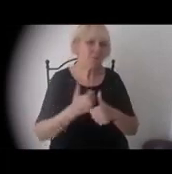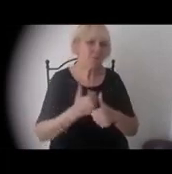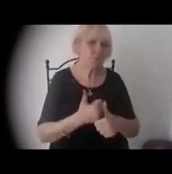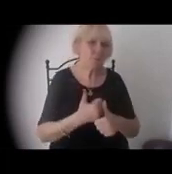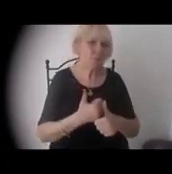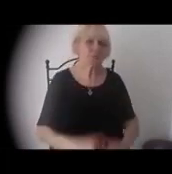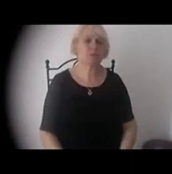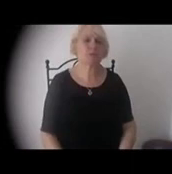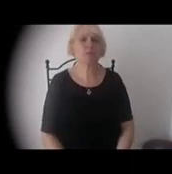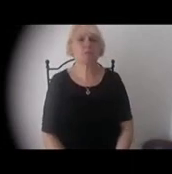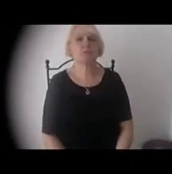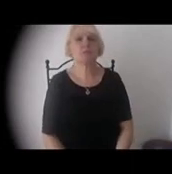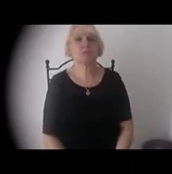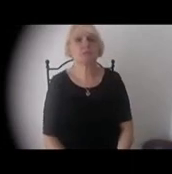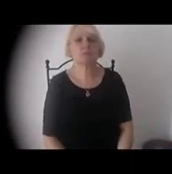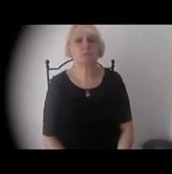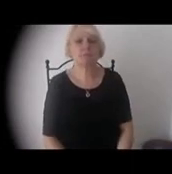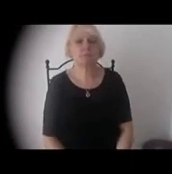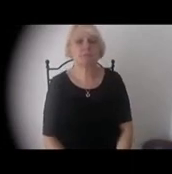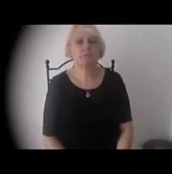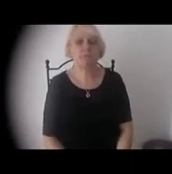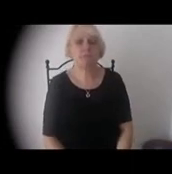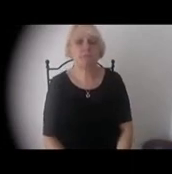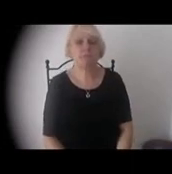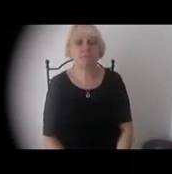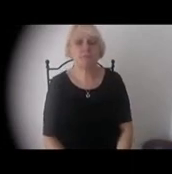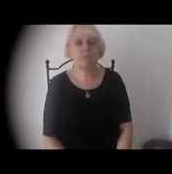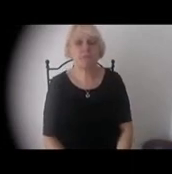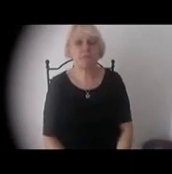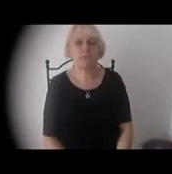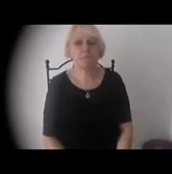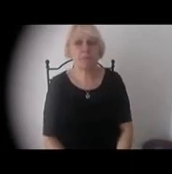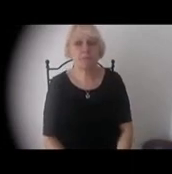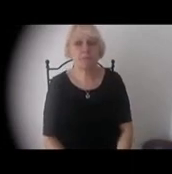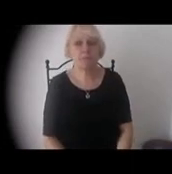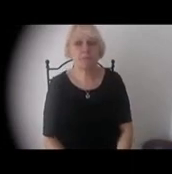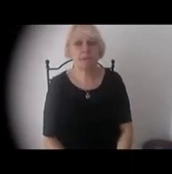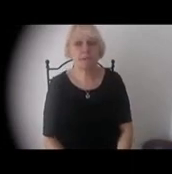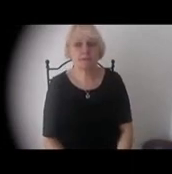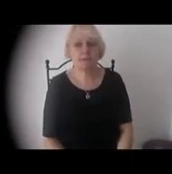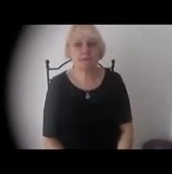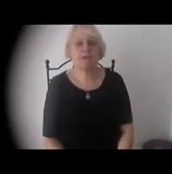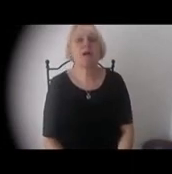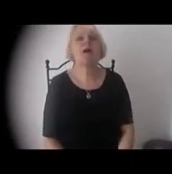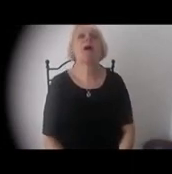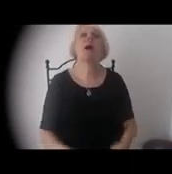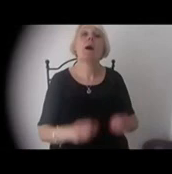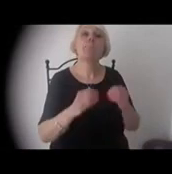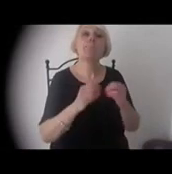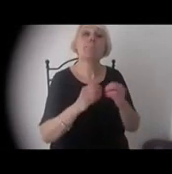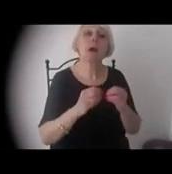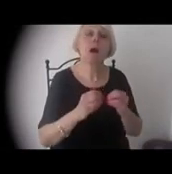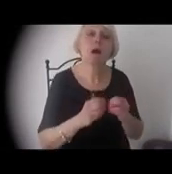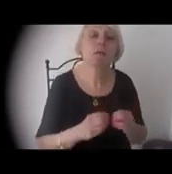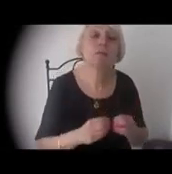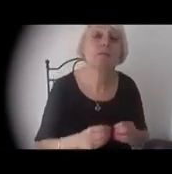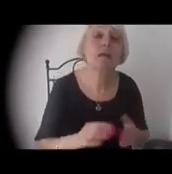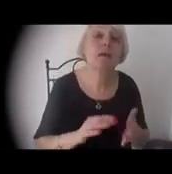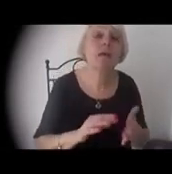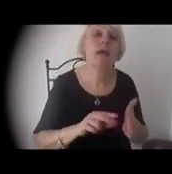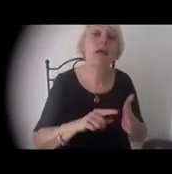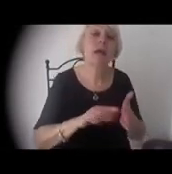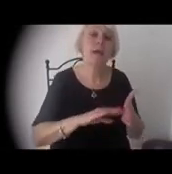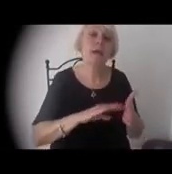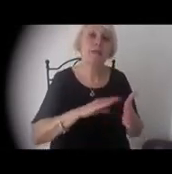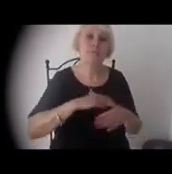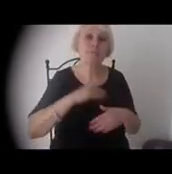thoughts. And maybe the Barnet, Enfield, Haringey Mental Health Trust, Clive and Nick, have you